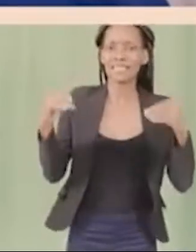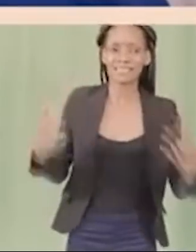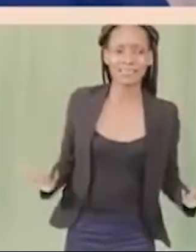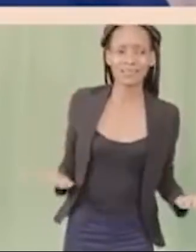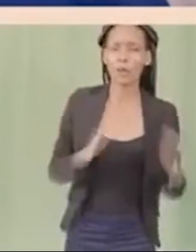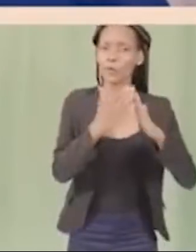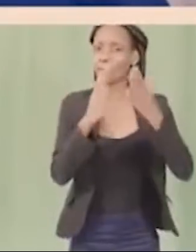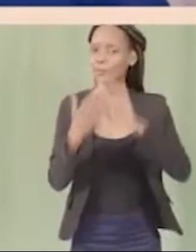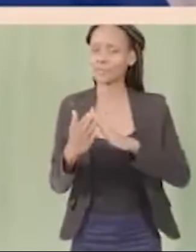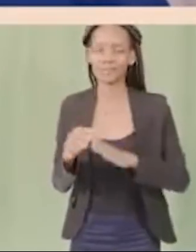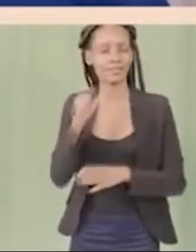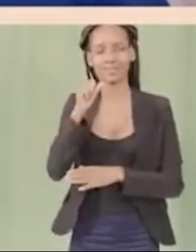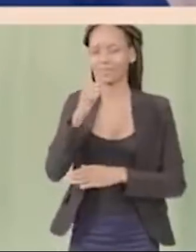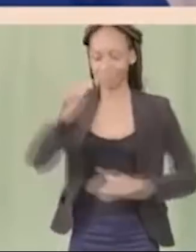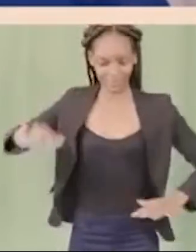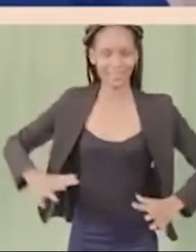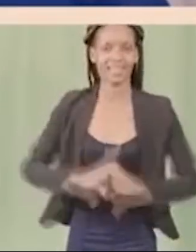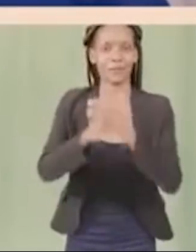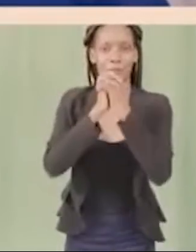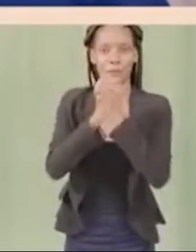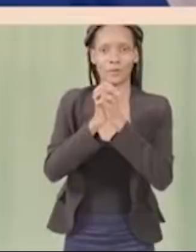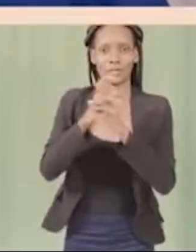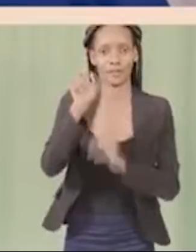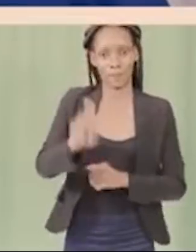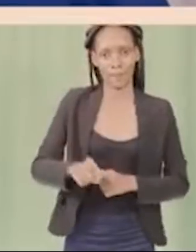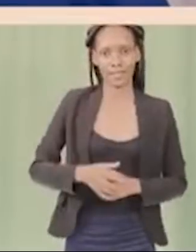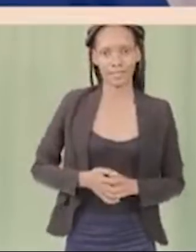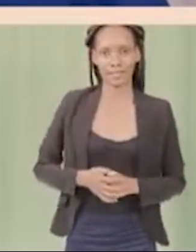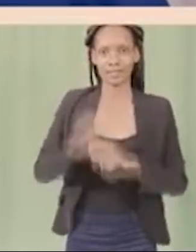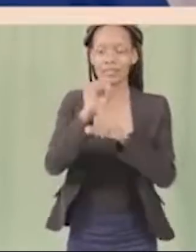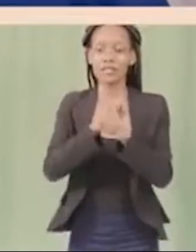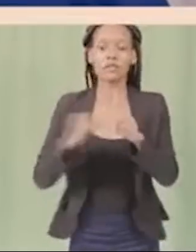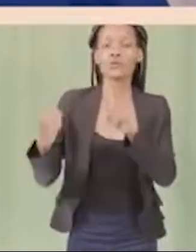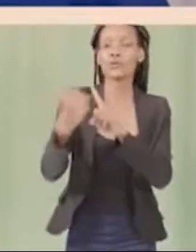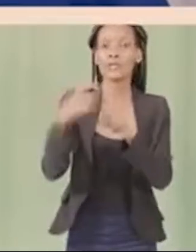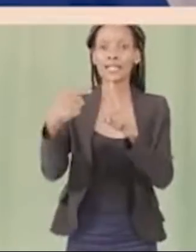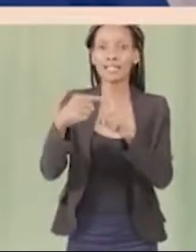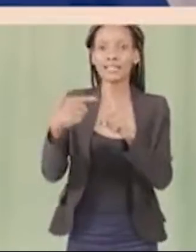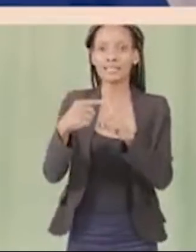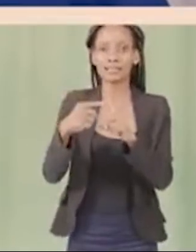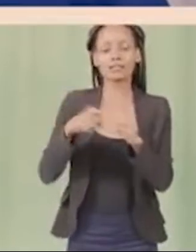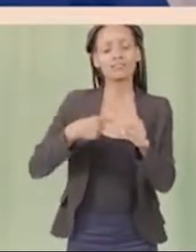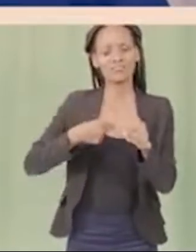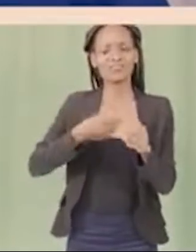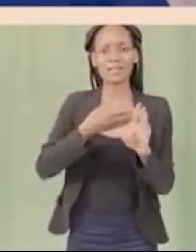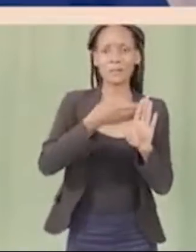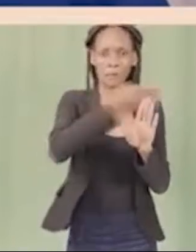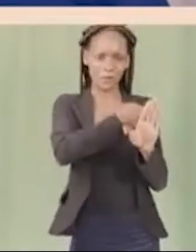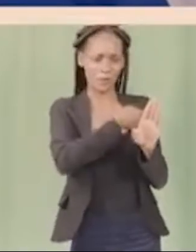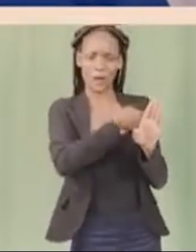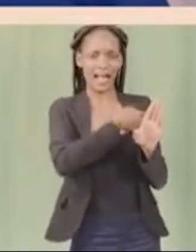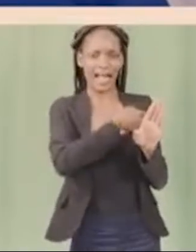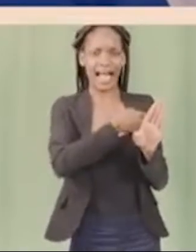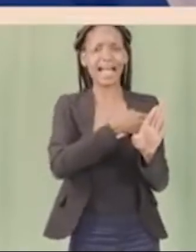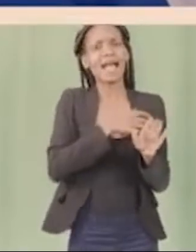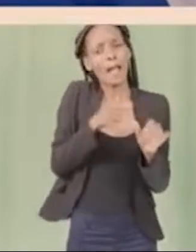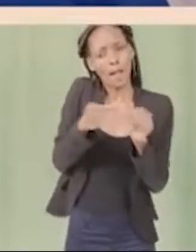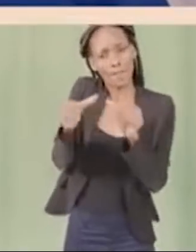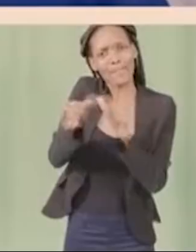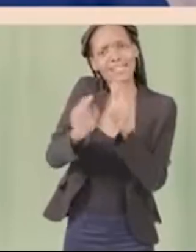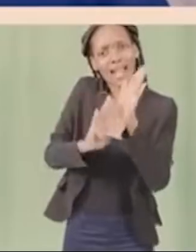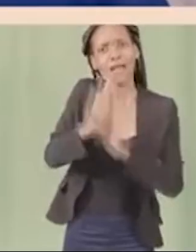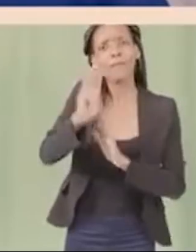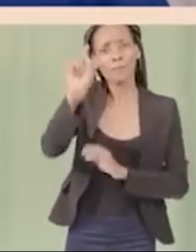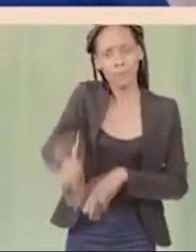must rebuild a society that is better than the one that came before it. We